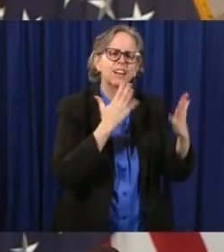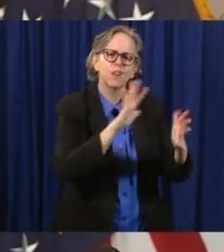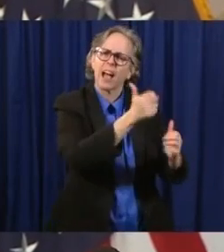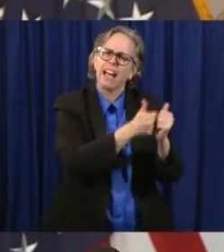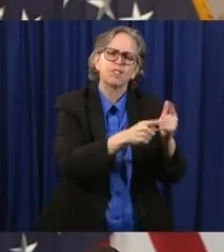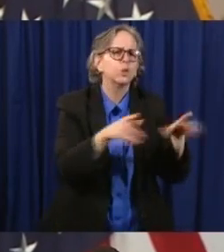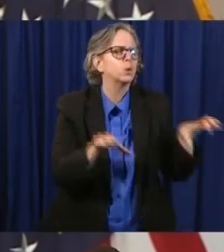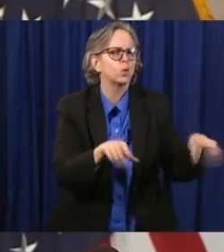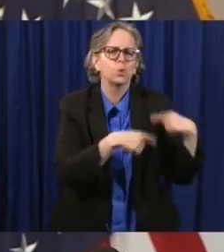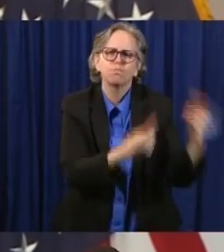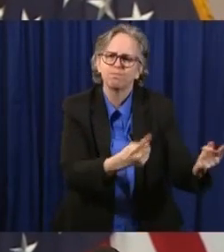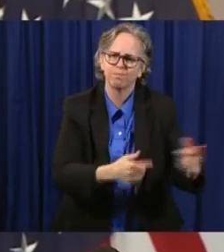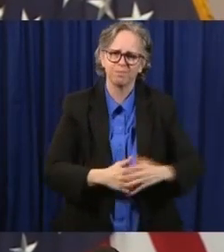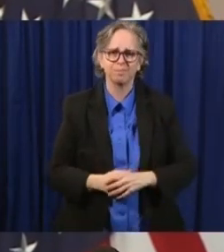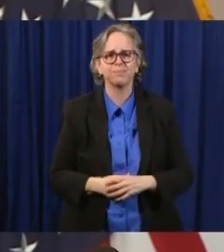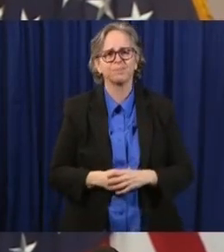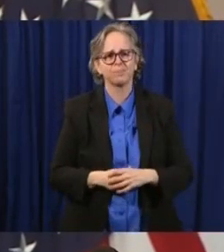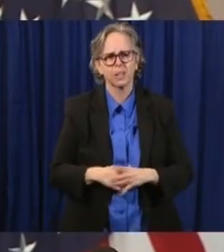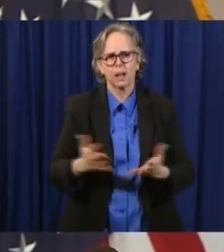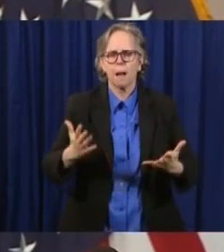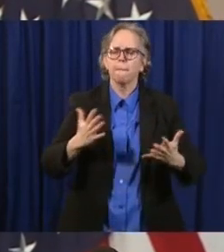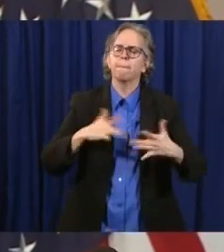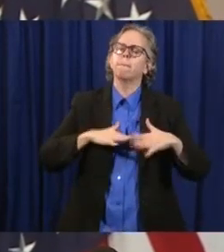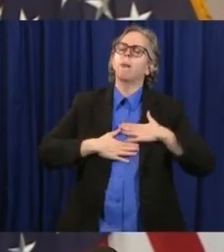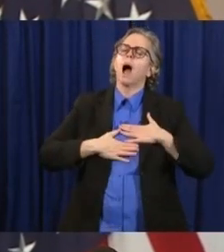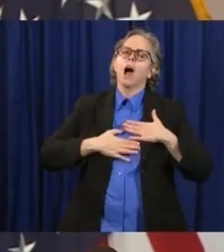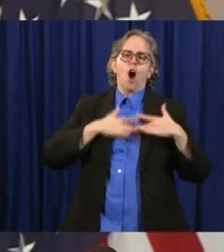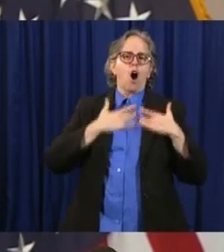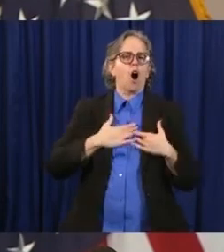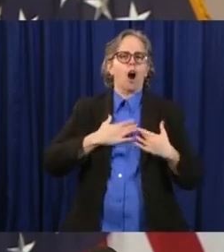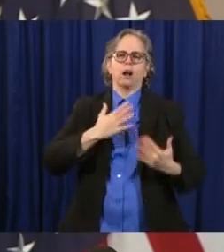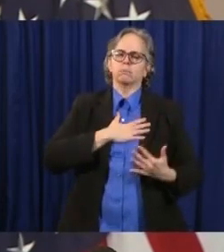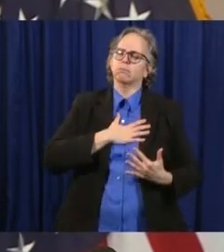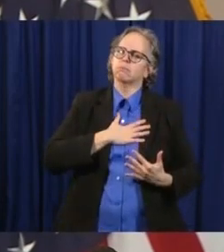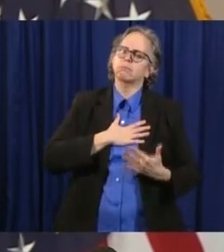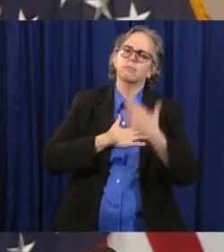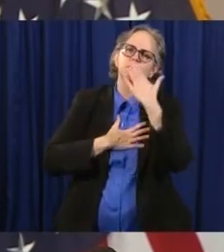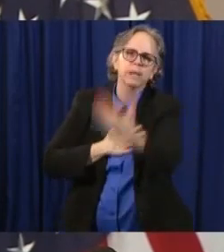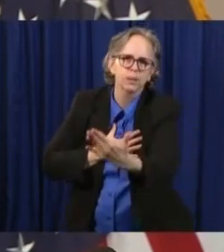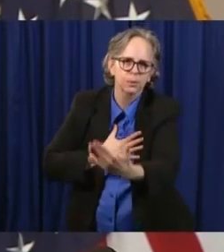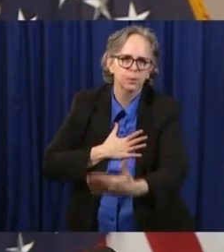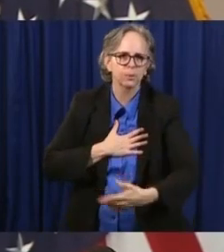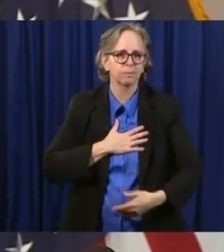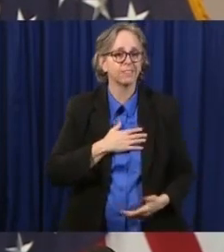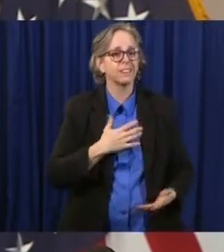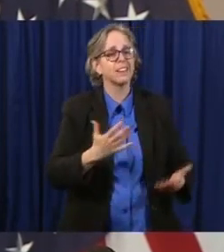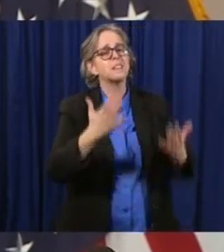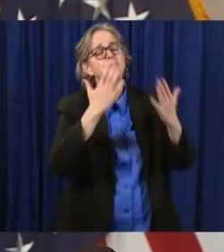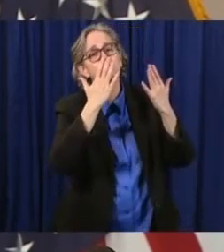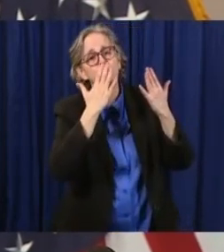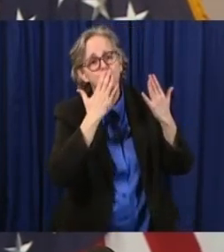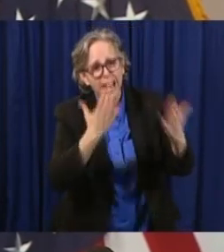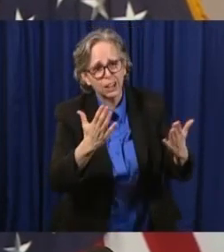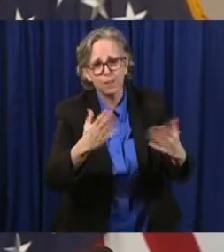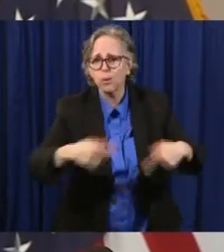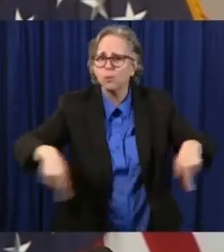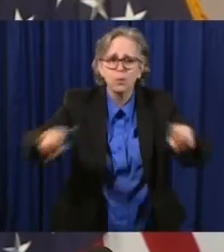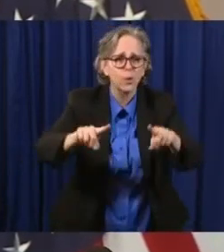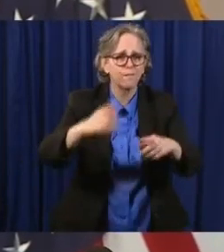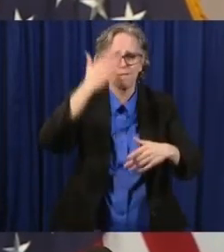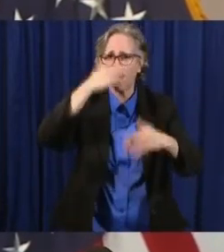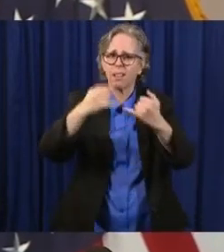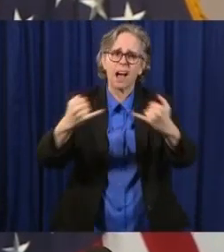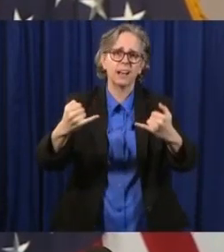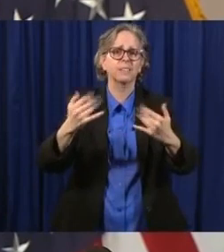family safe. From the bottom of our hearts, thank you. I just want to say thank you to all of you who are out there on the front lines.